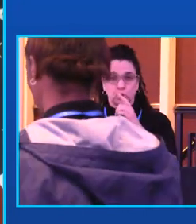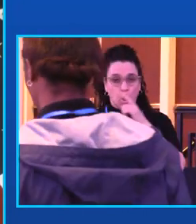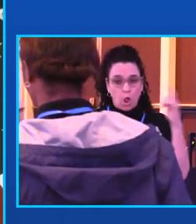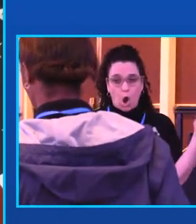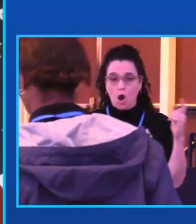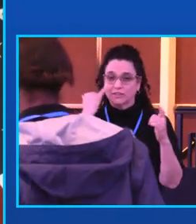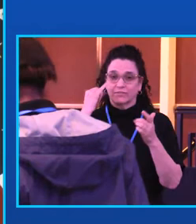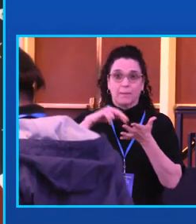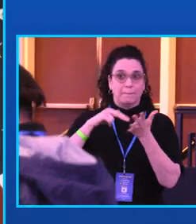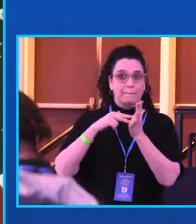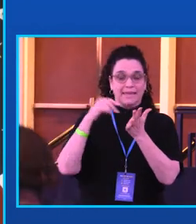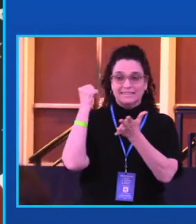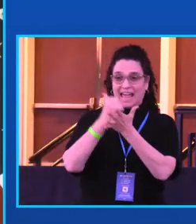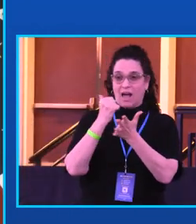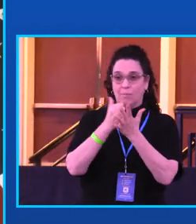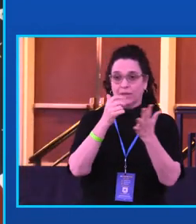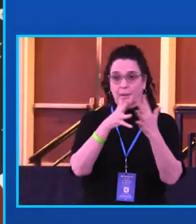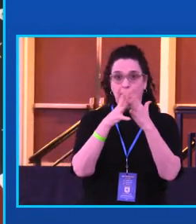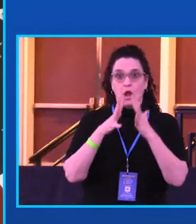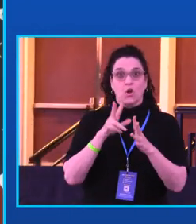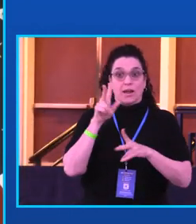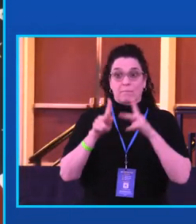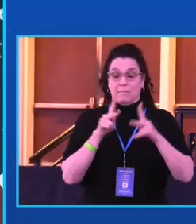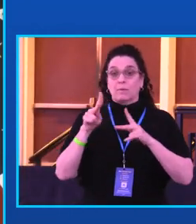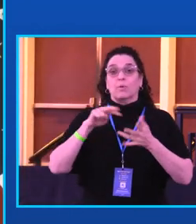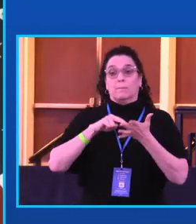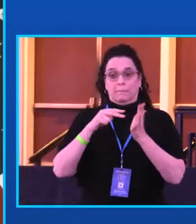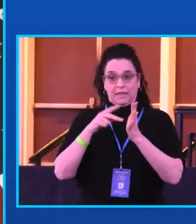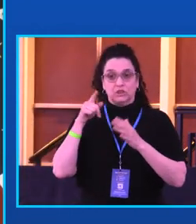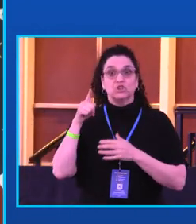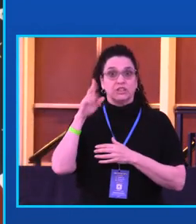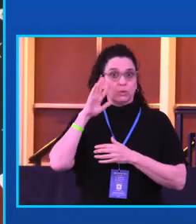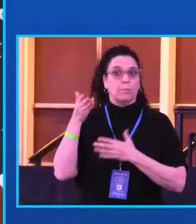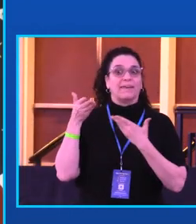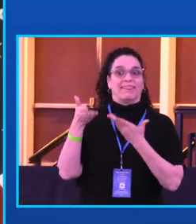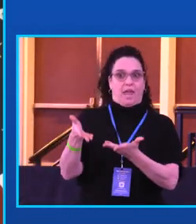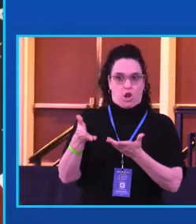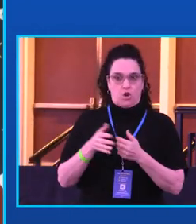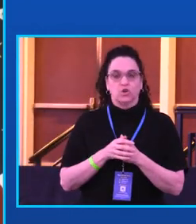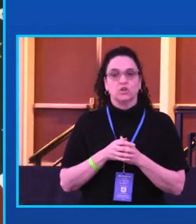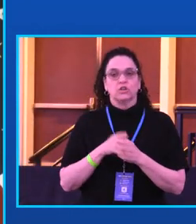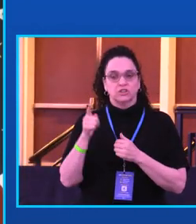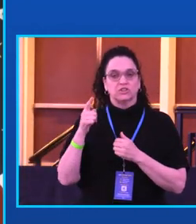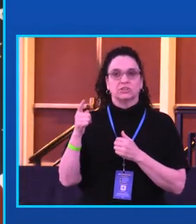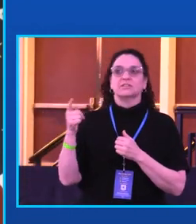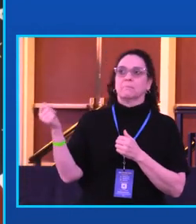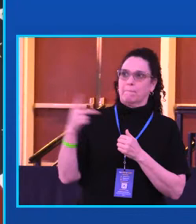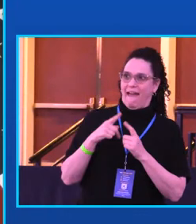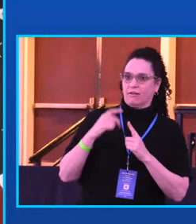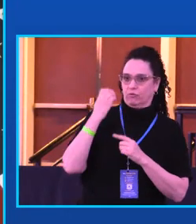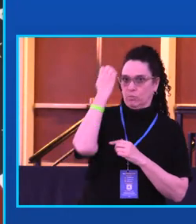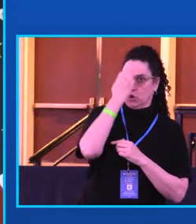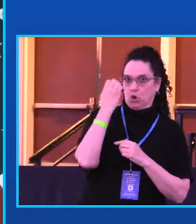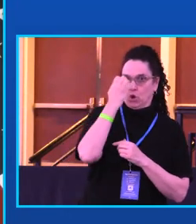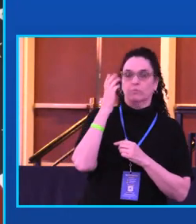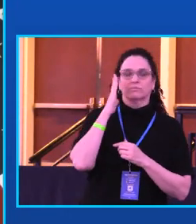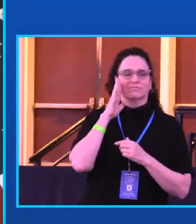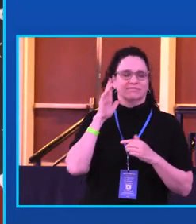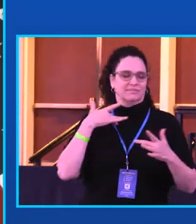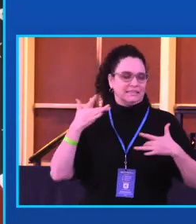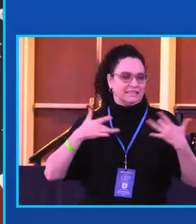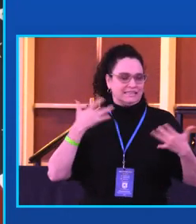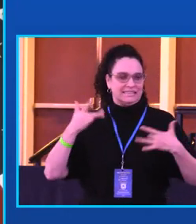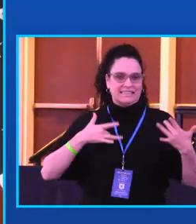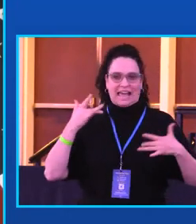the American people, she will be there. She's back from Europe, and she's so excited to